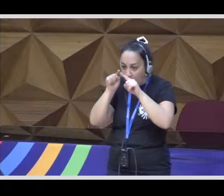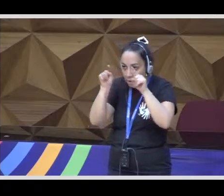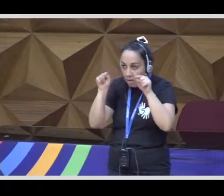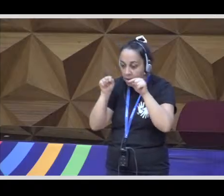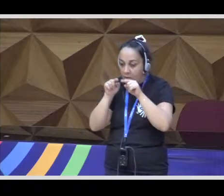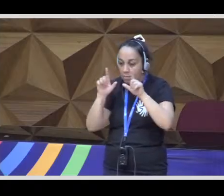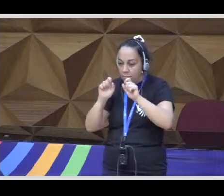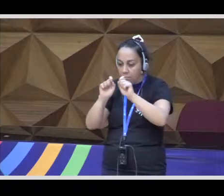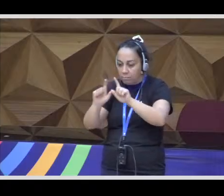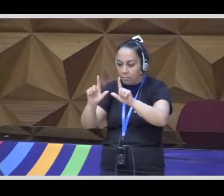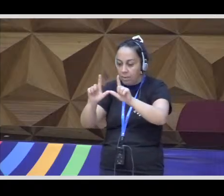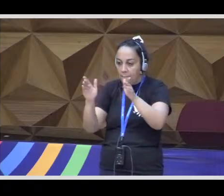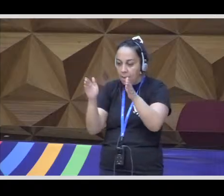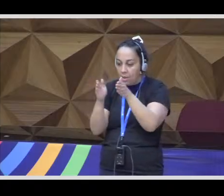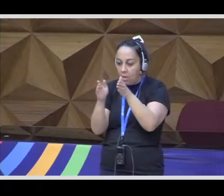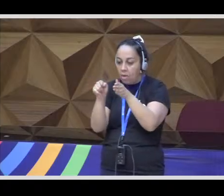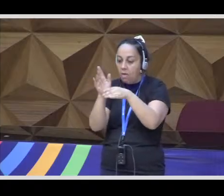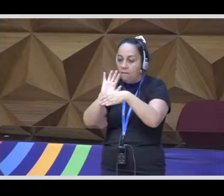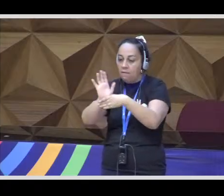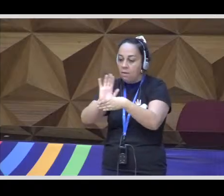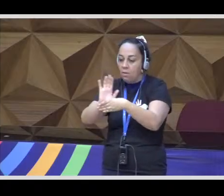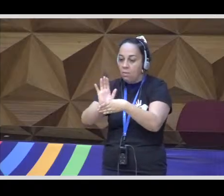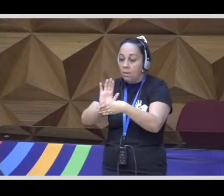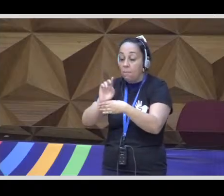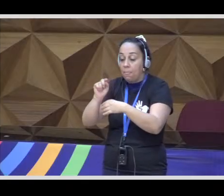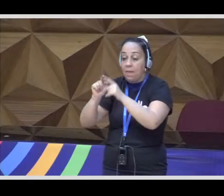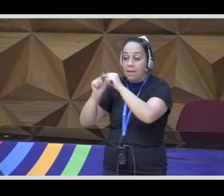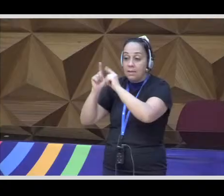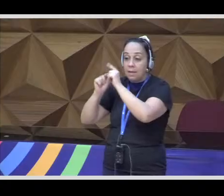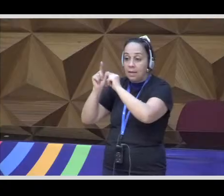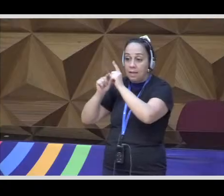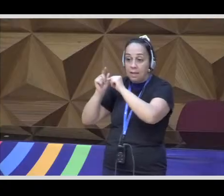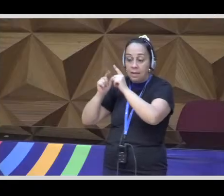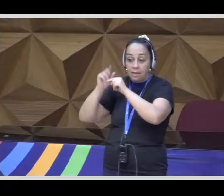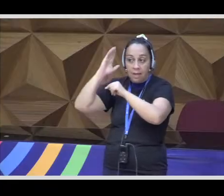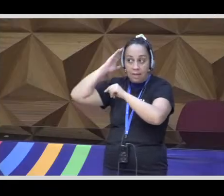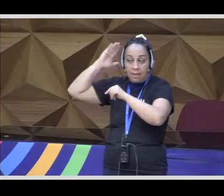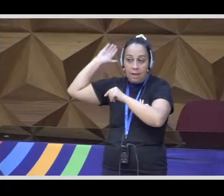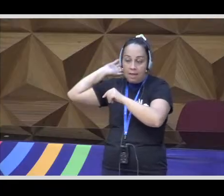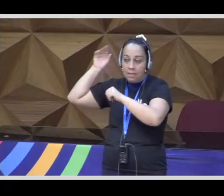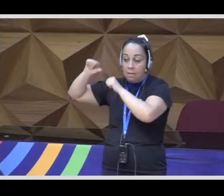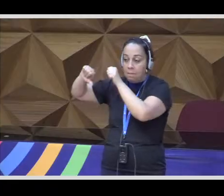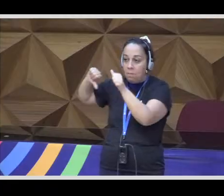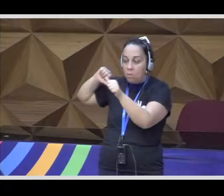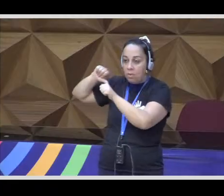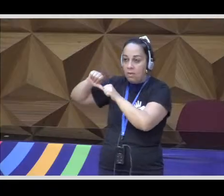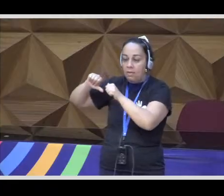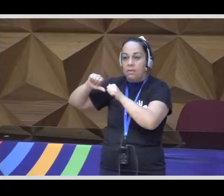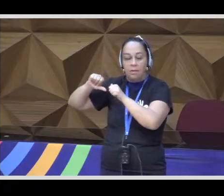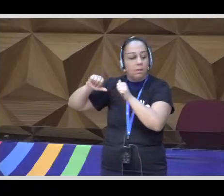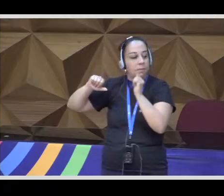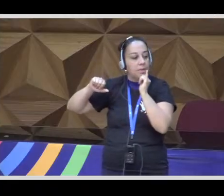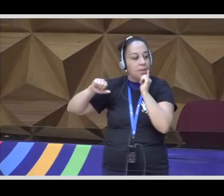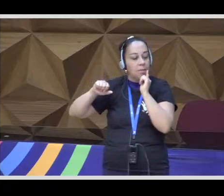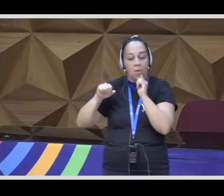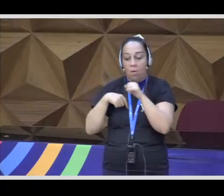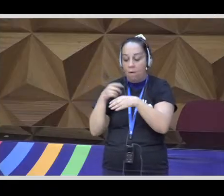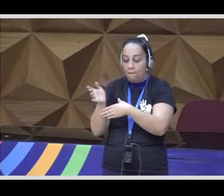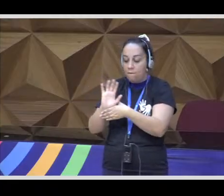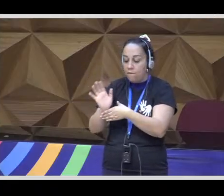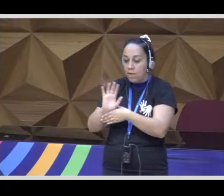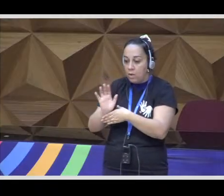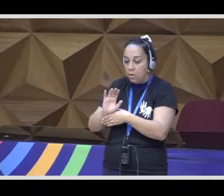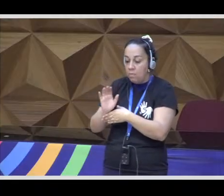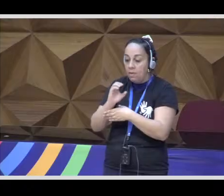vehicle. So it's James Bond with Madonna and Pierce Brosnan. So you're watching that, but around you,